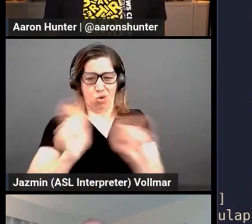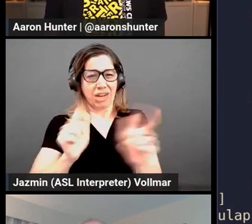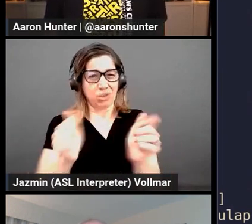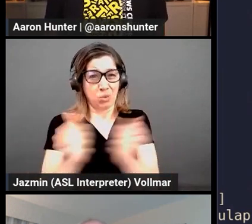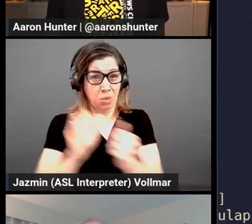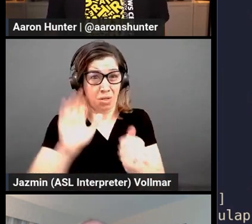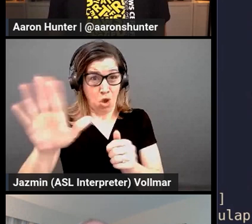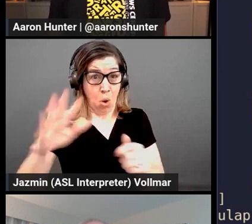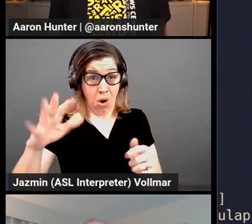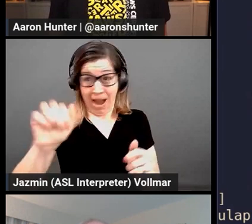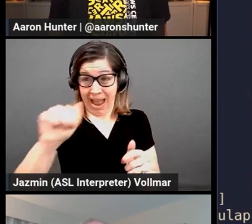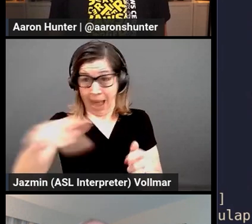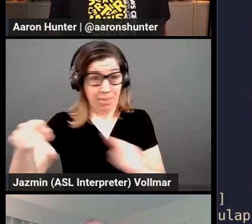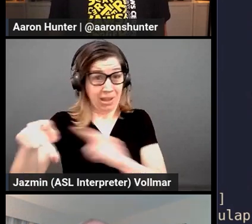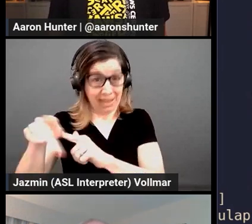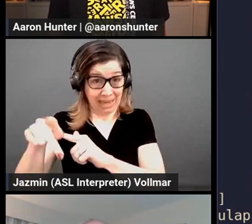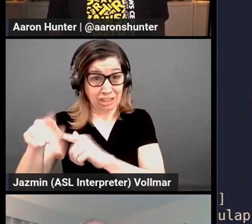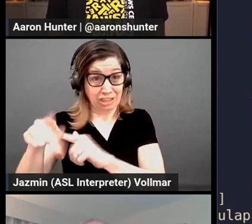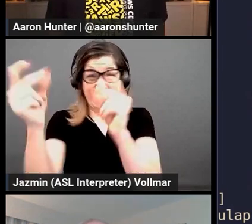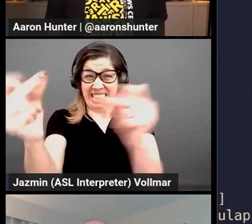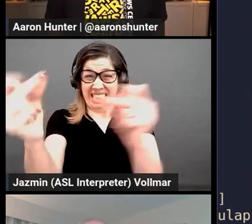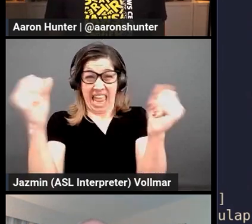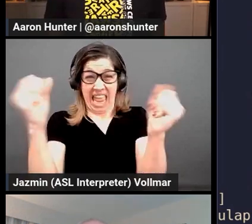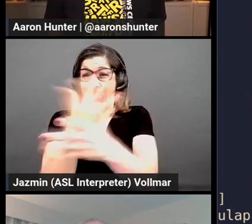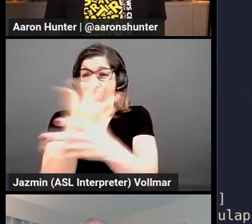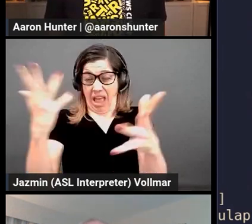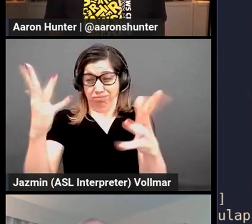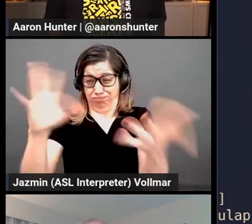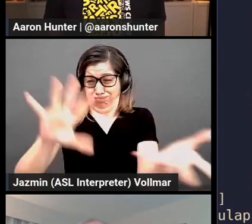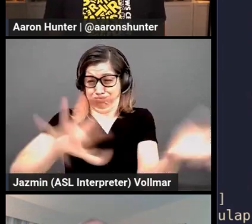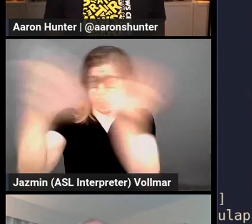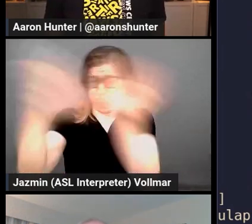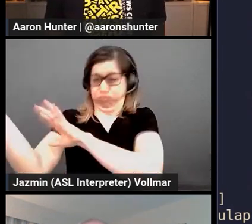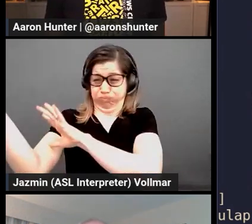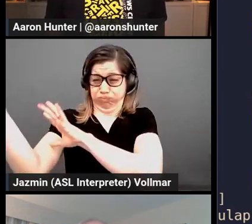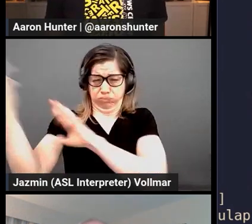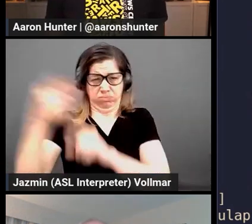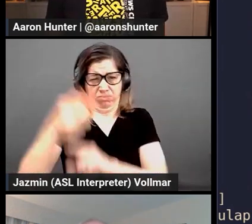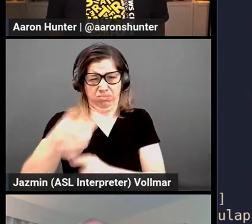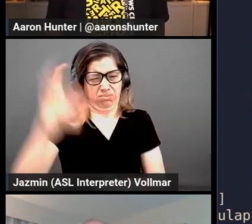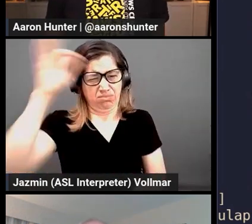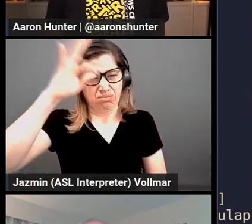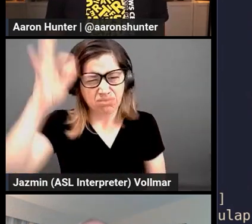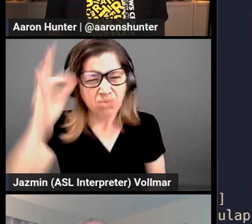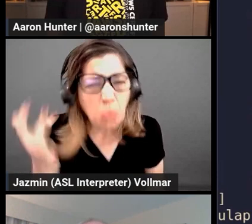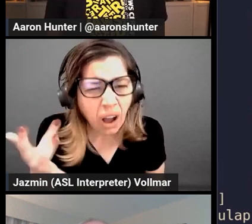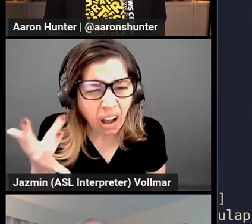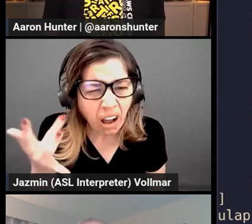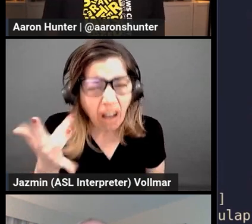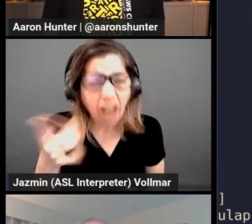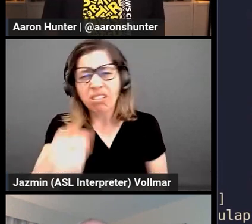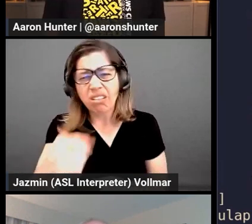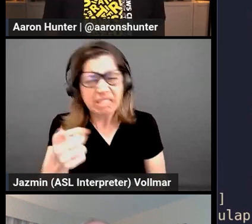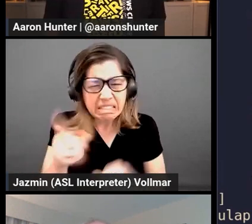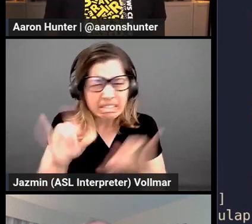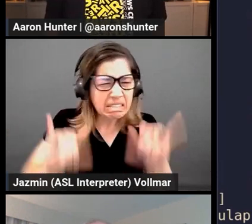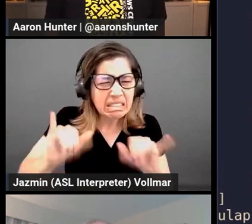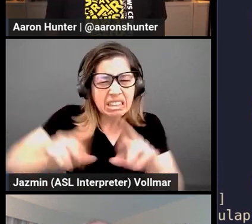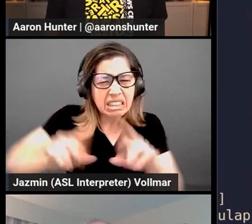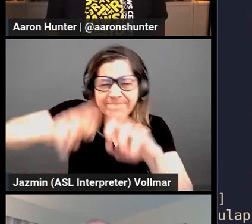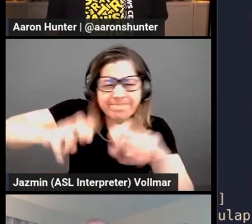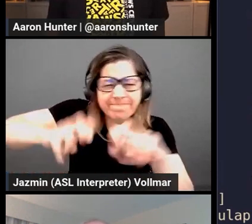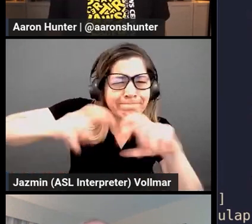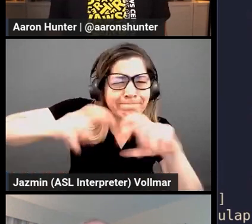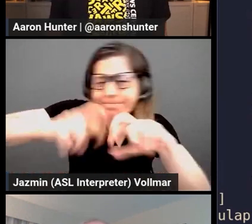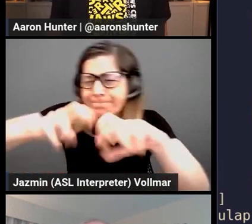your application or something, suddenly everything blew up and you had no idea why. And you've had to go in and troubleshoot something